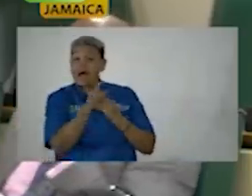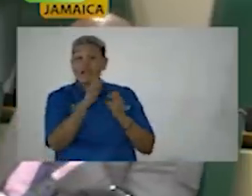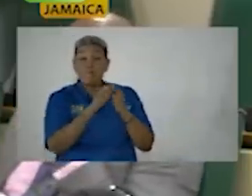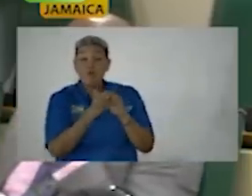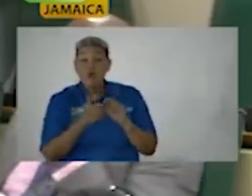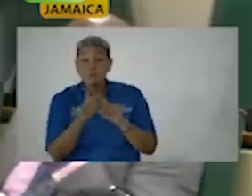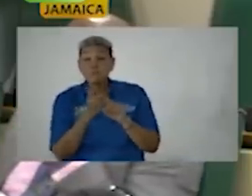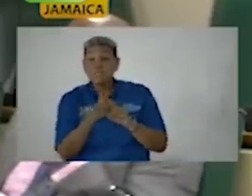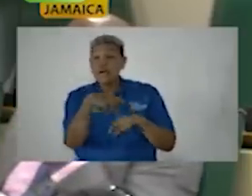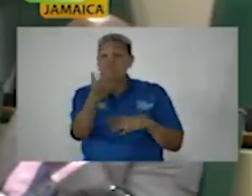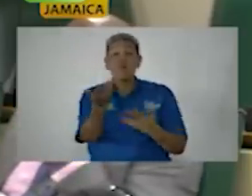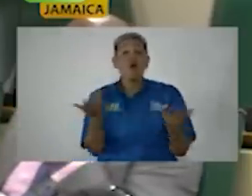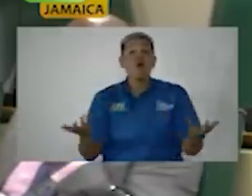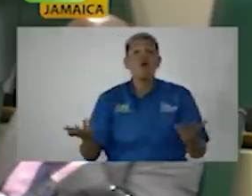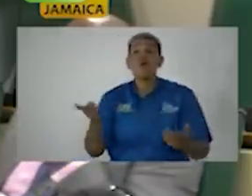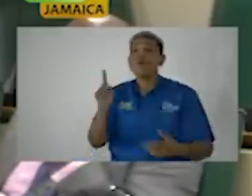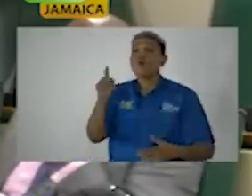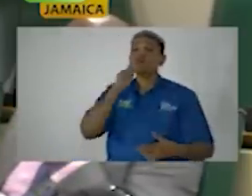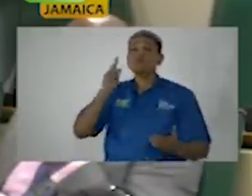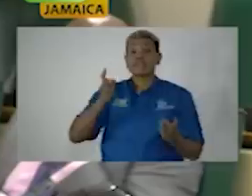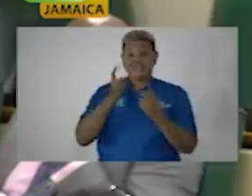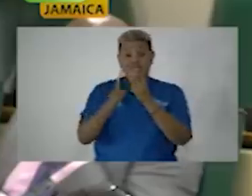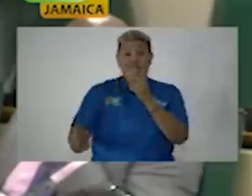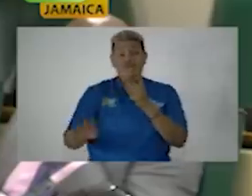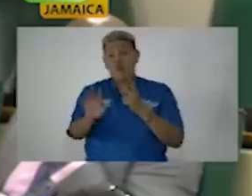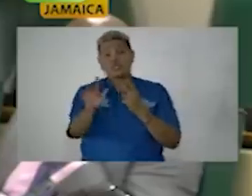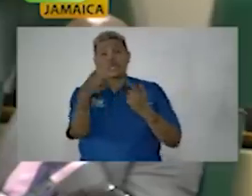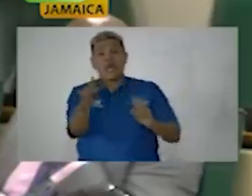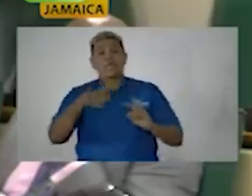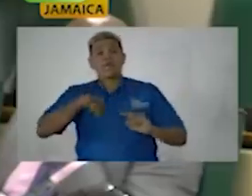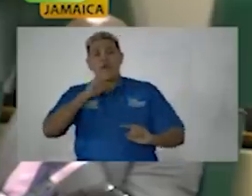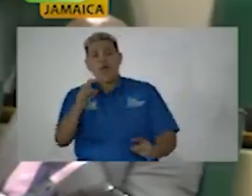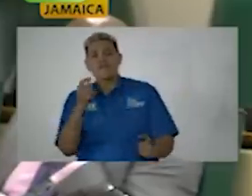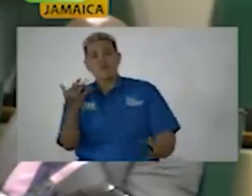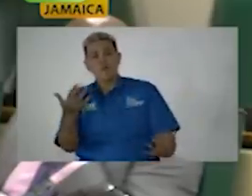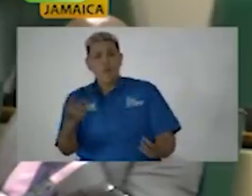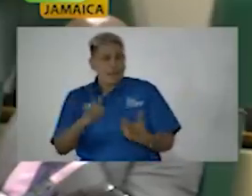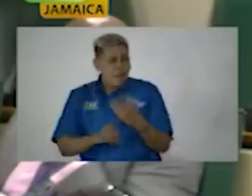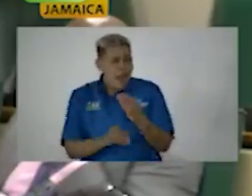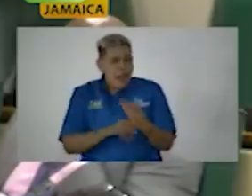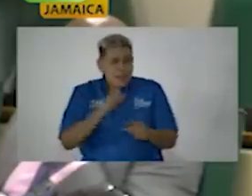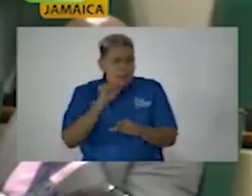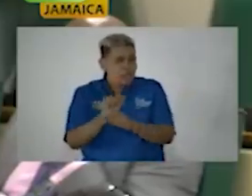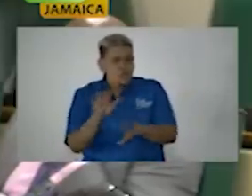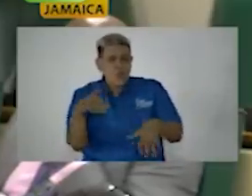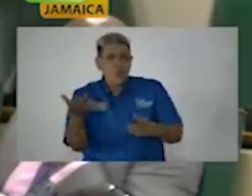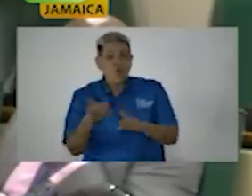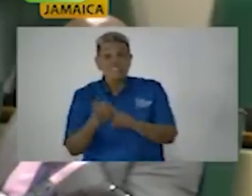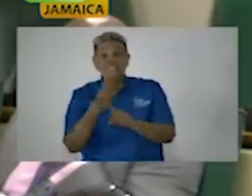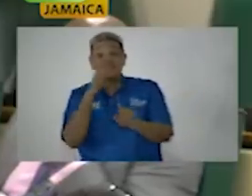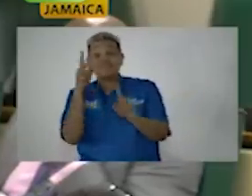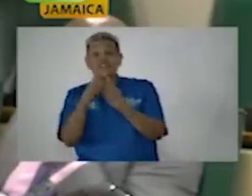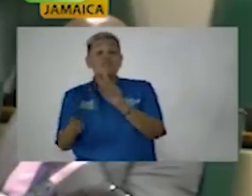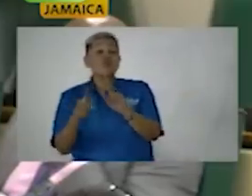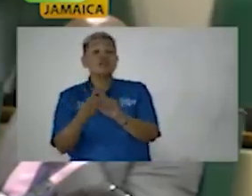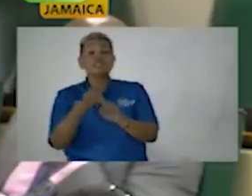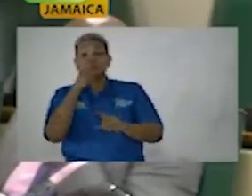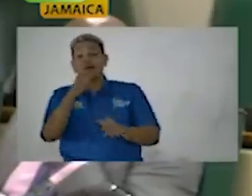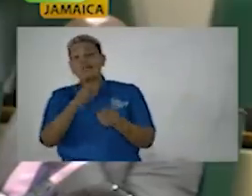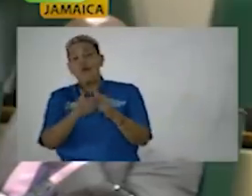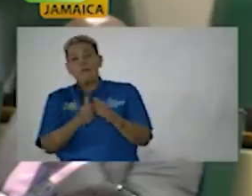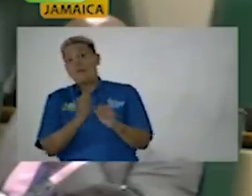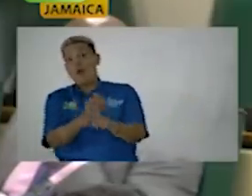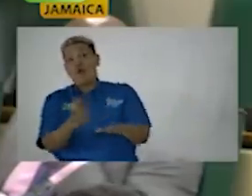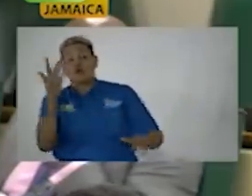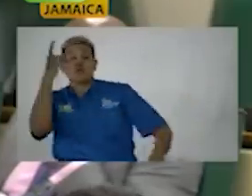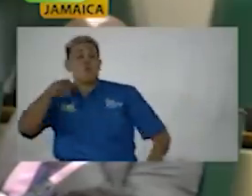is where there's a divorce. We have to wait and make sure that the divorce is not fraudulent, because we